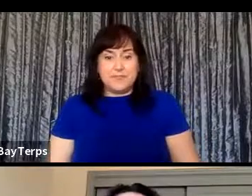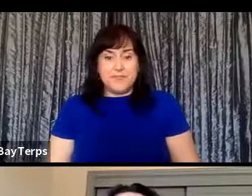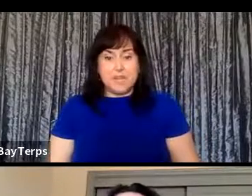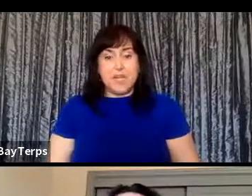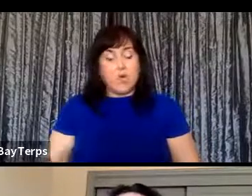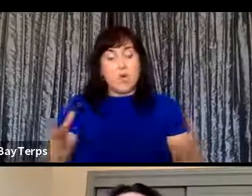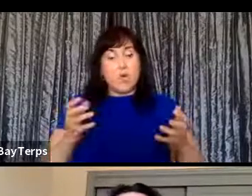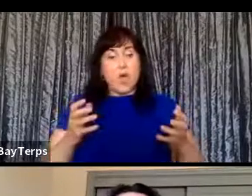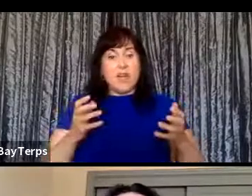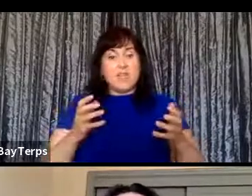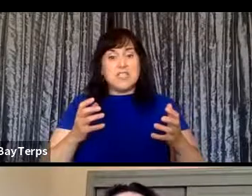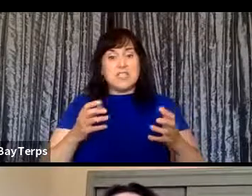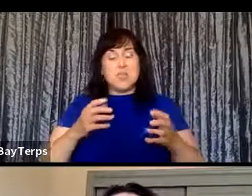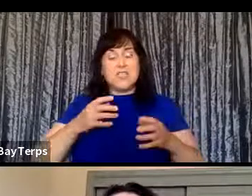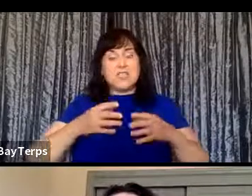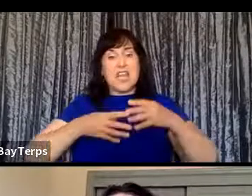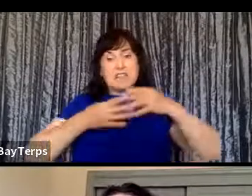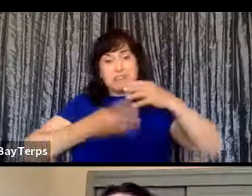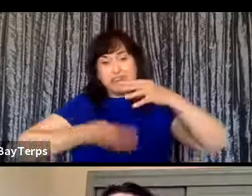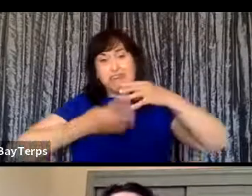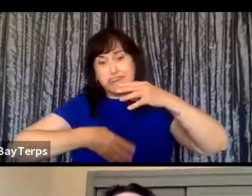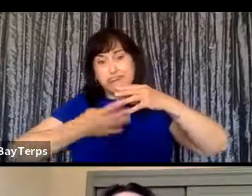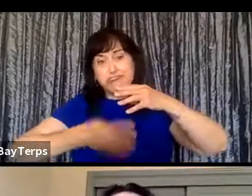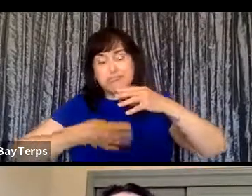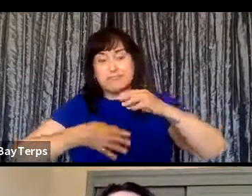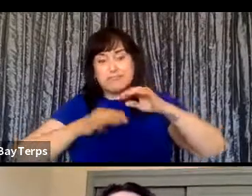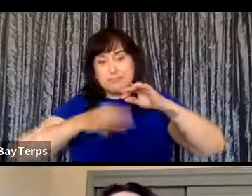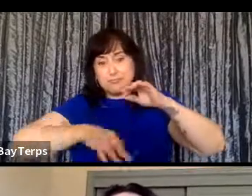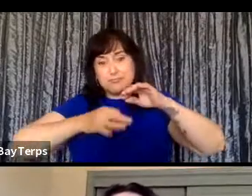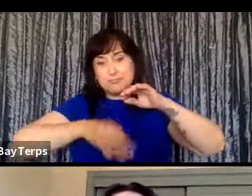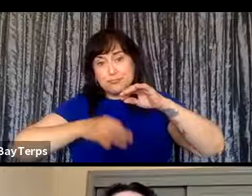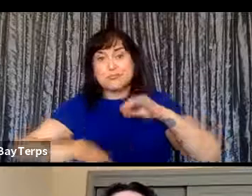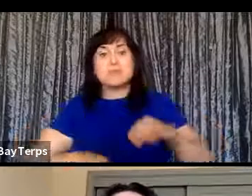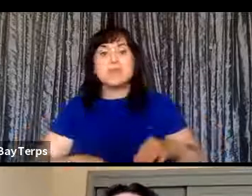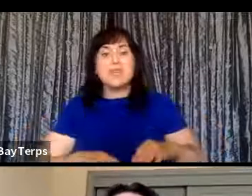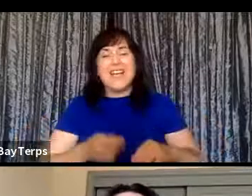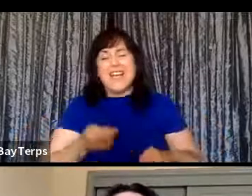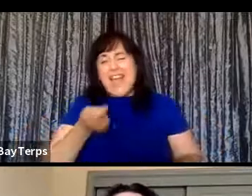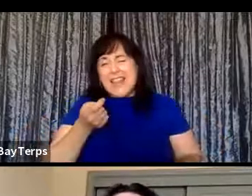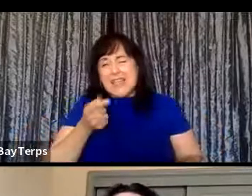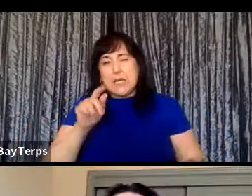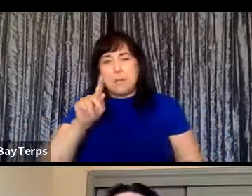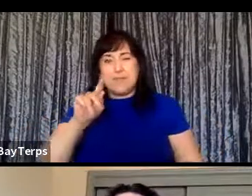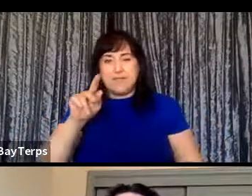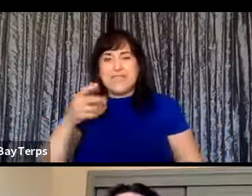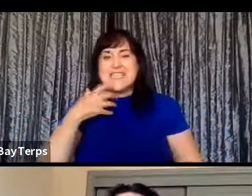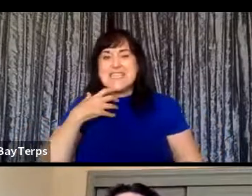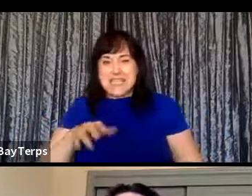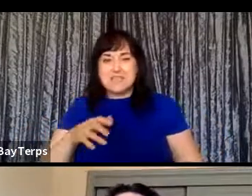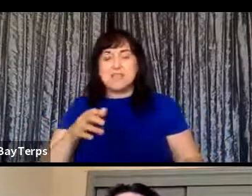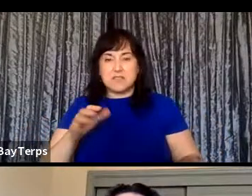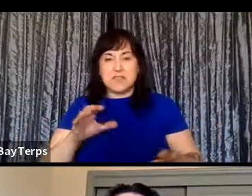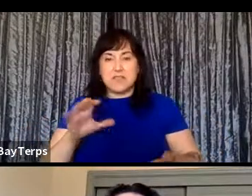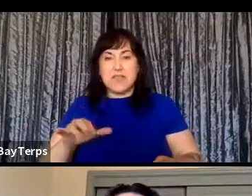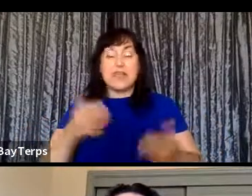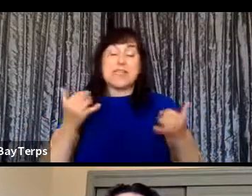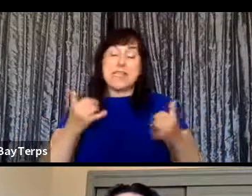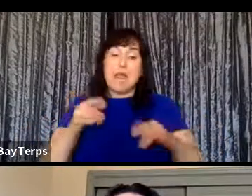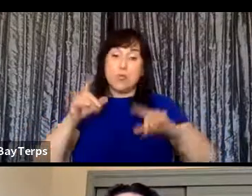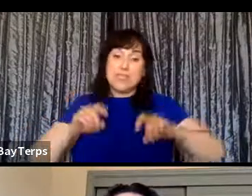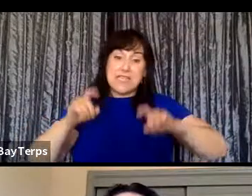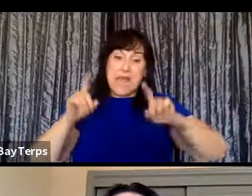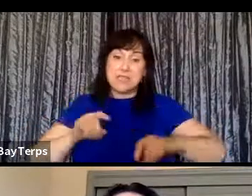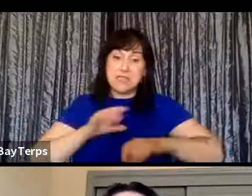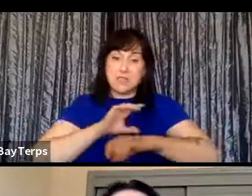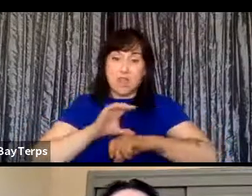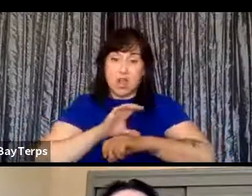to a point where it's dripping off. Remember, Kate, just a little bit of heat just to be able to get it to that point. We're going to test our chocolate. Siobhan, my